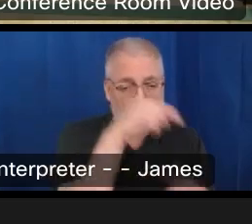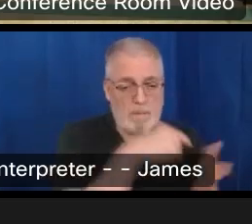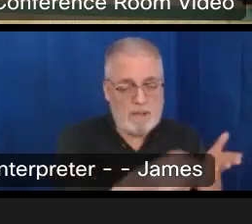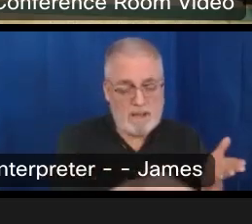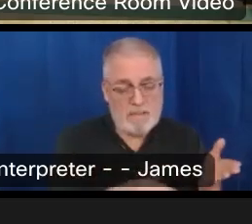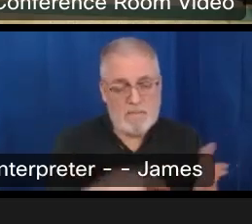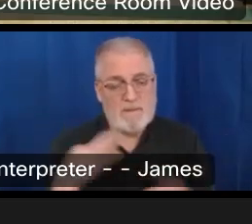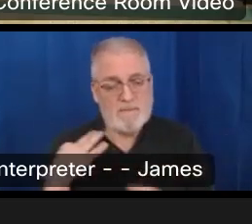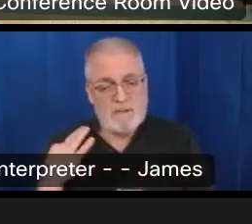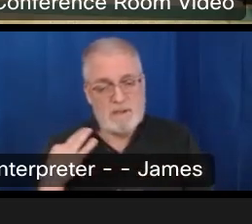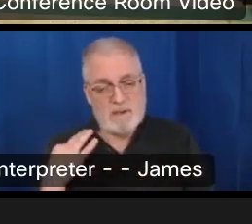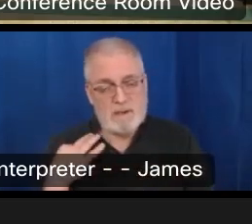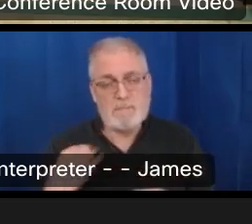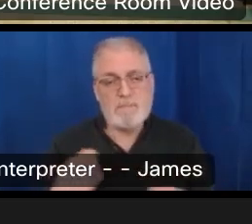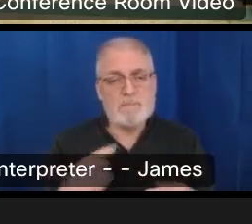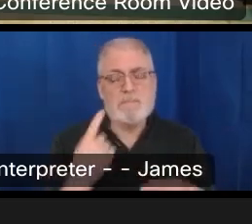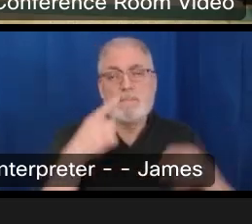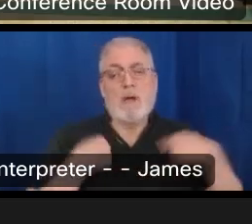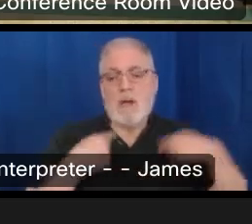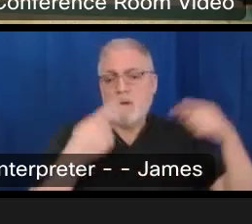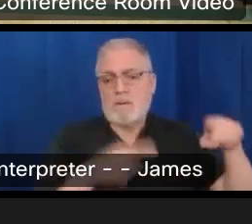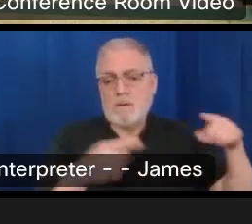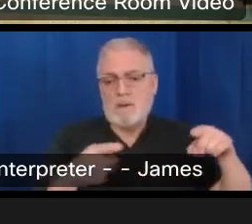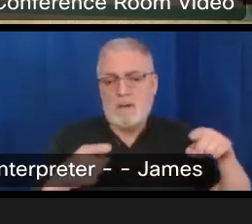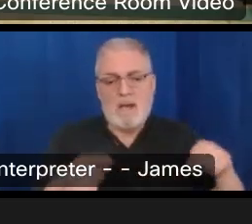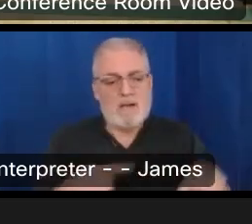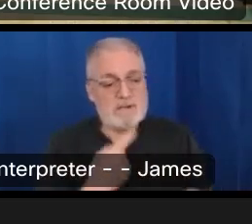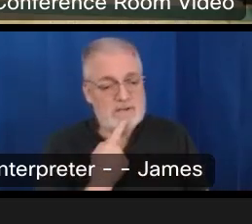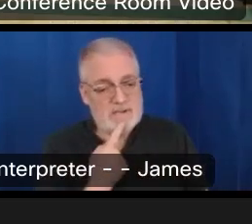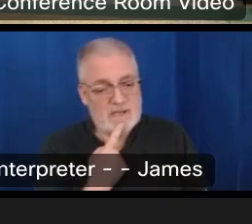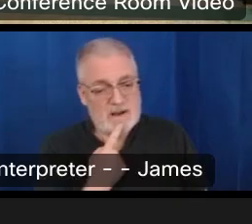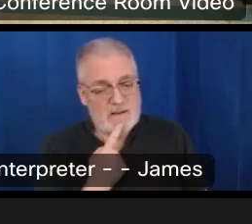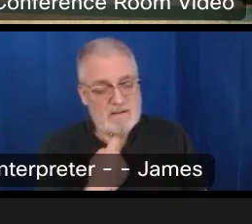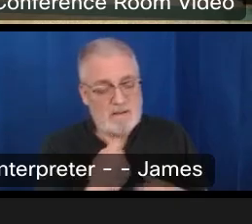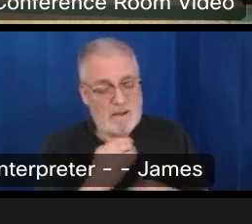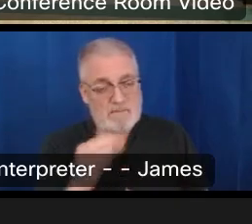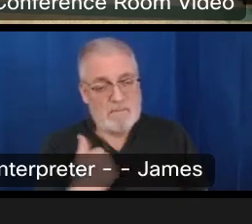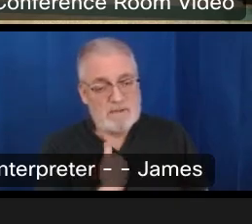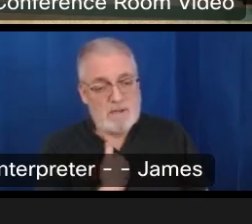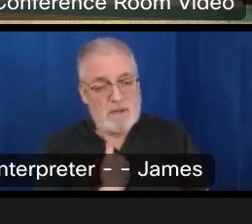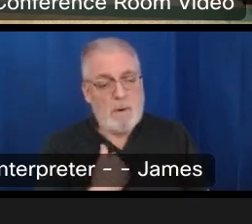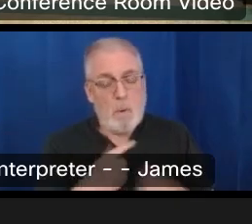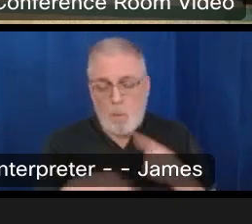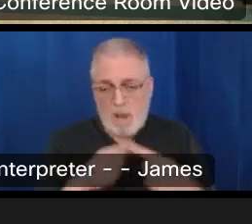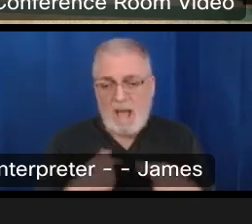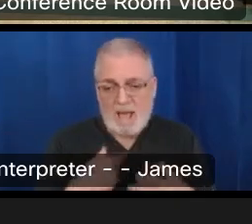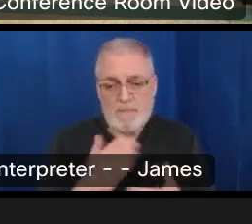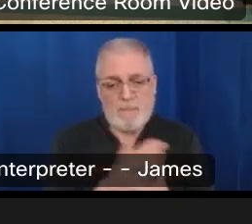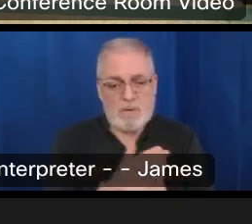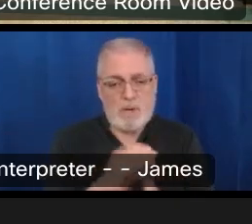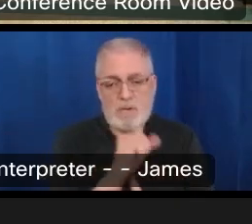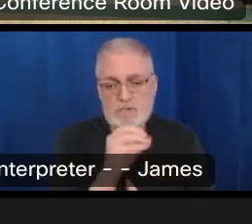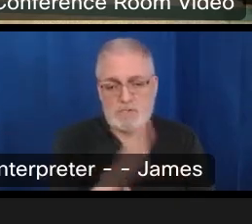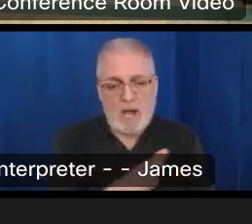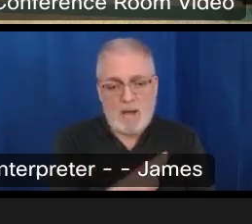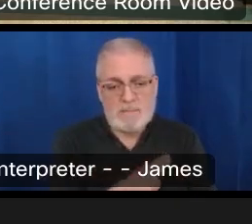Yeah. I agree. Actually, I'm going to say that was with me because when when I'm in between jobs, I'm back to being a